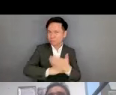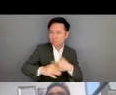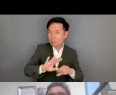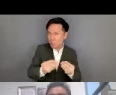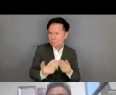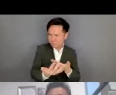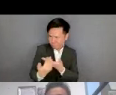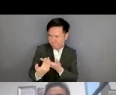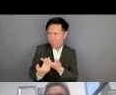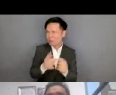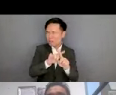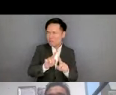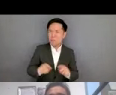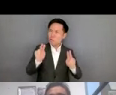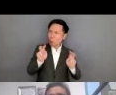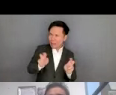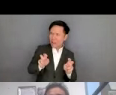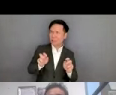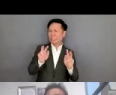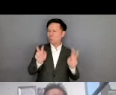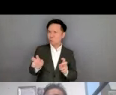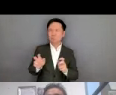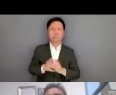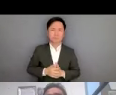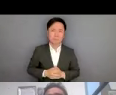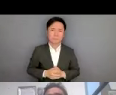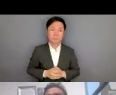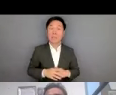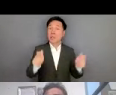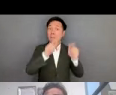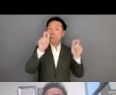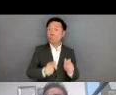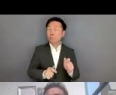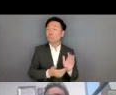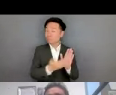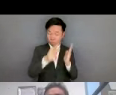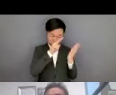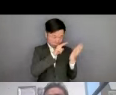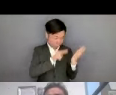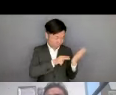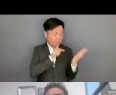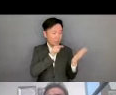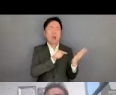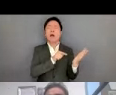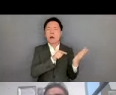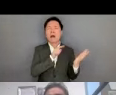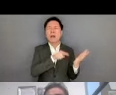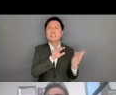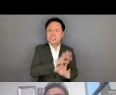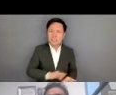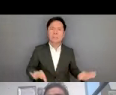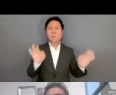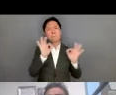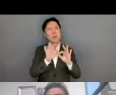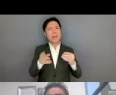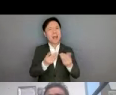issues. And this manual also delivers some key concept of civic engagement and political